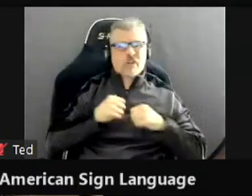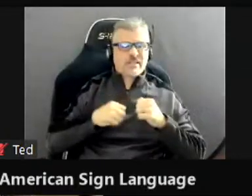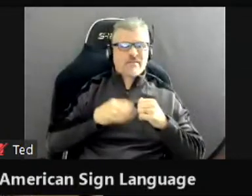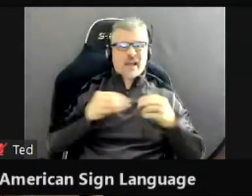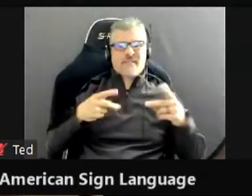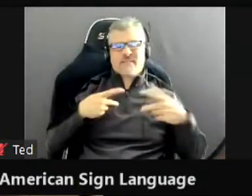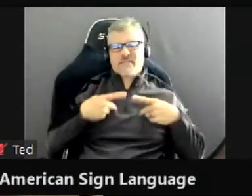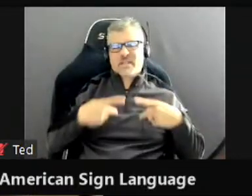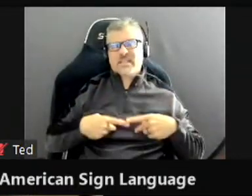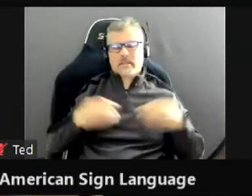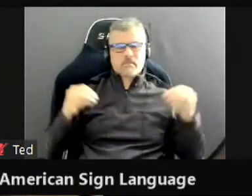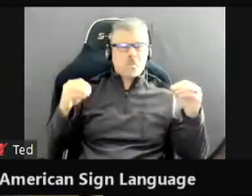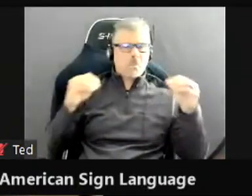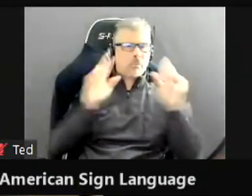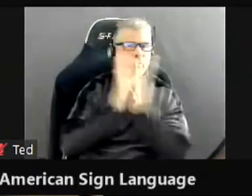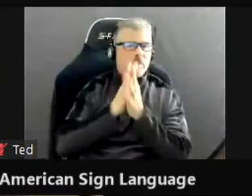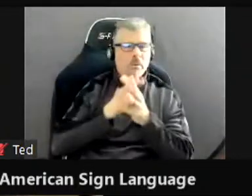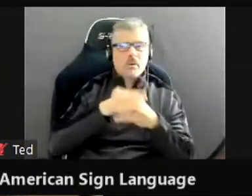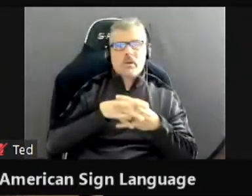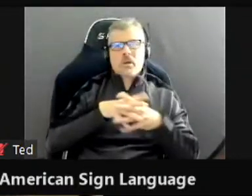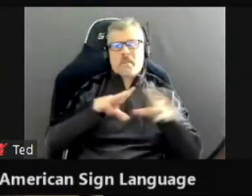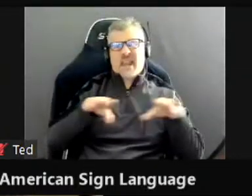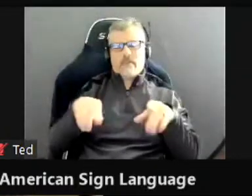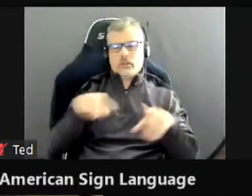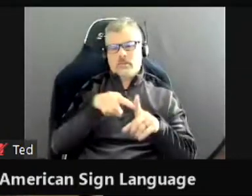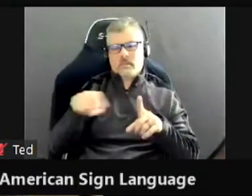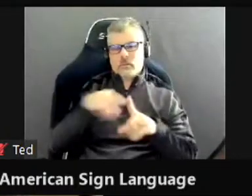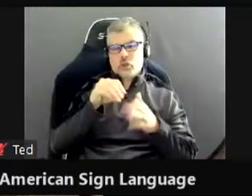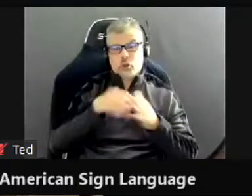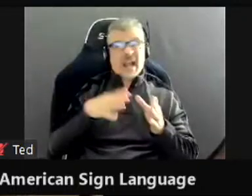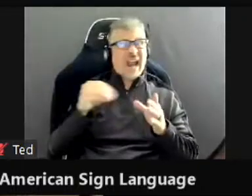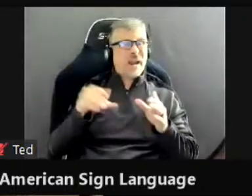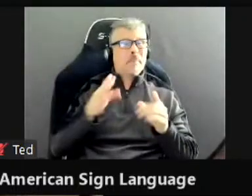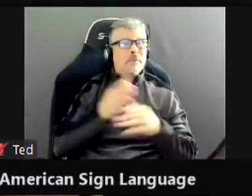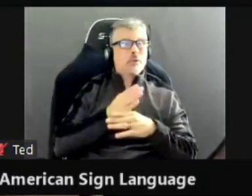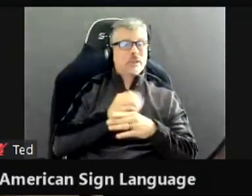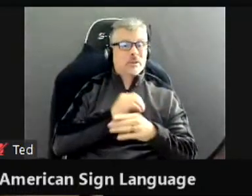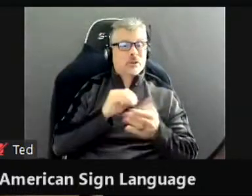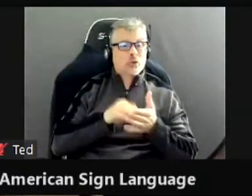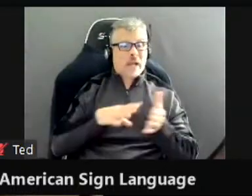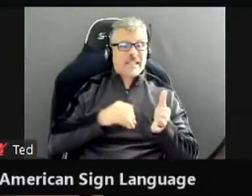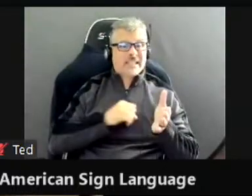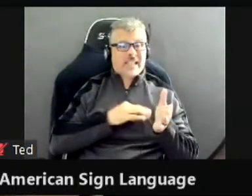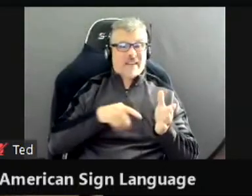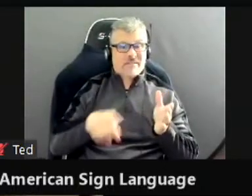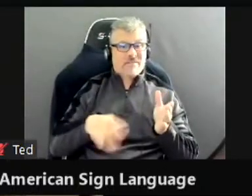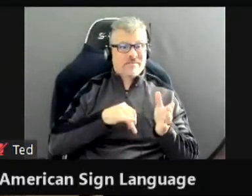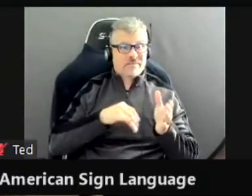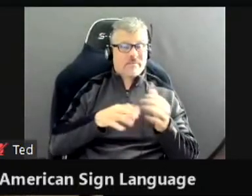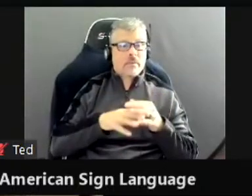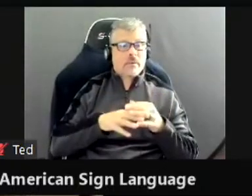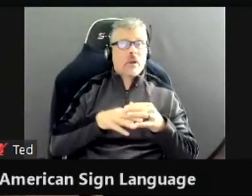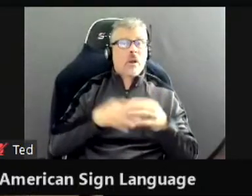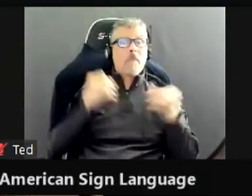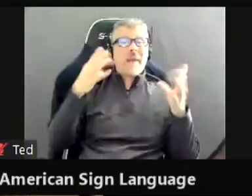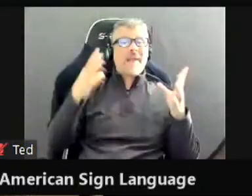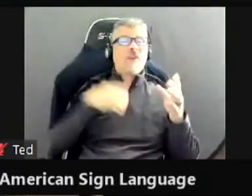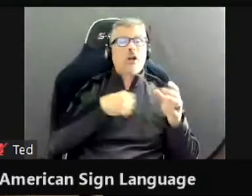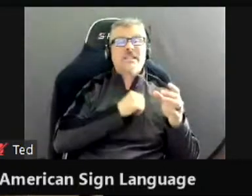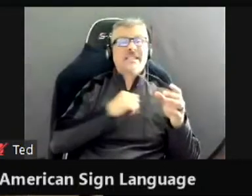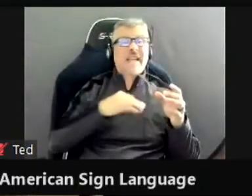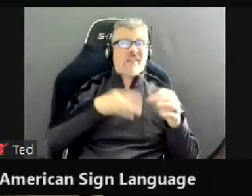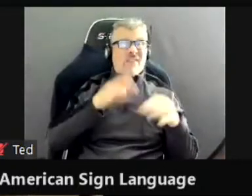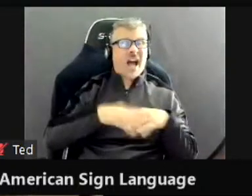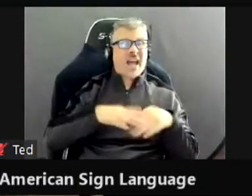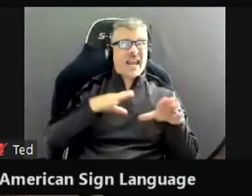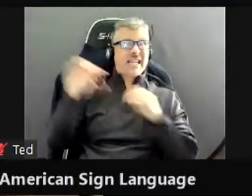physical altercations, behaviors between students and staff. We have multiple staff that are on leave because of concussions